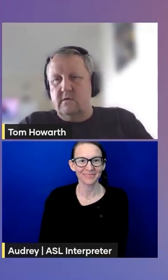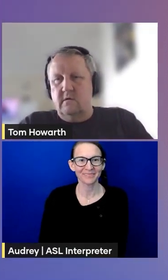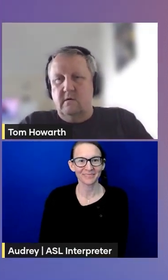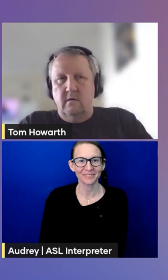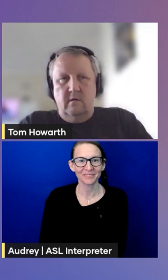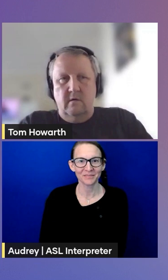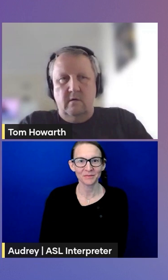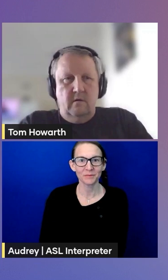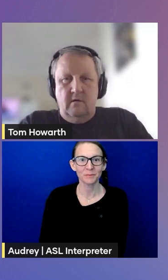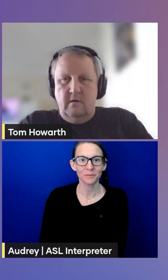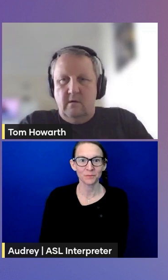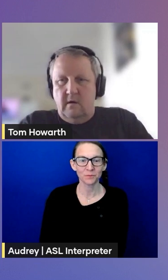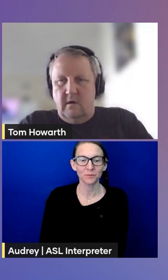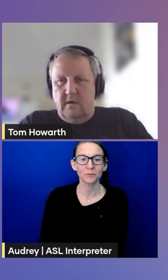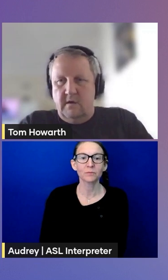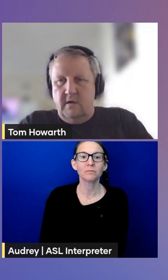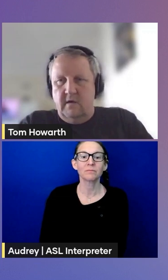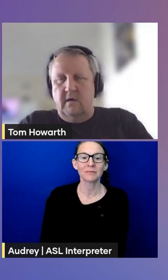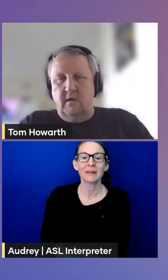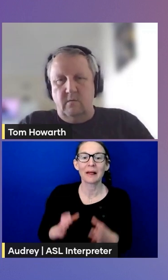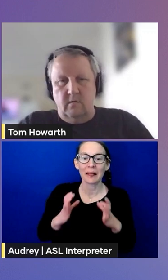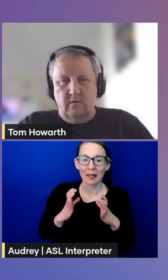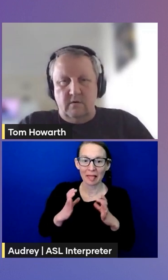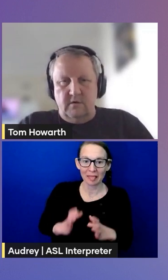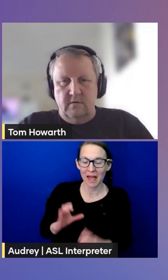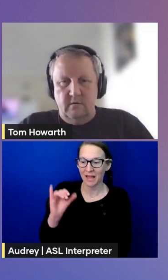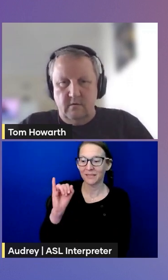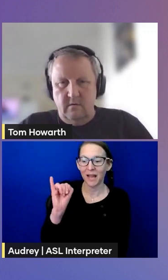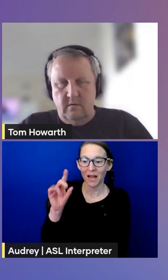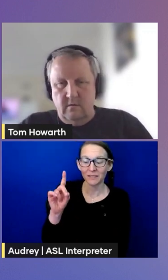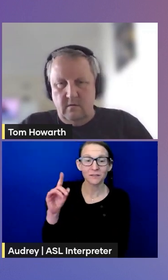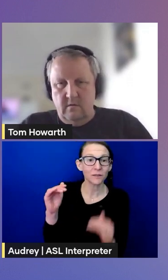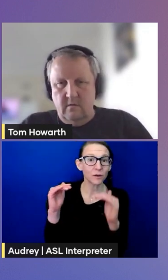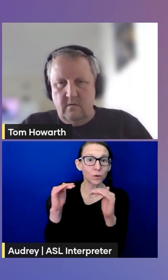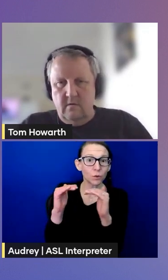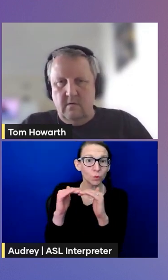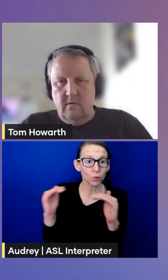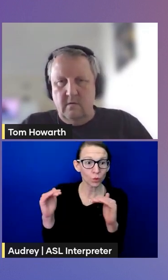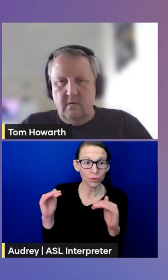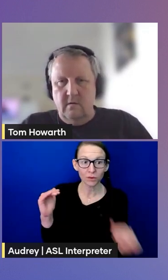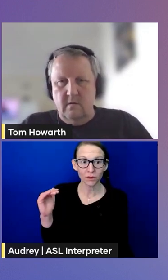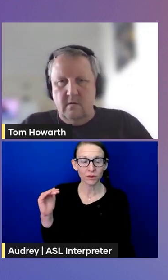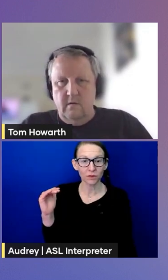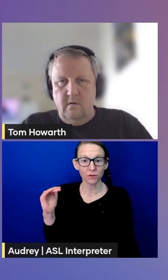Client ID equals